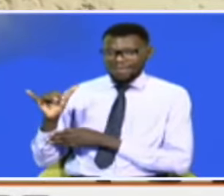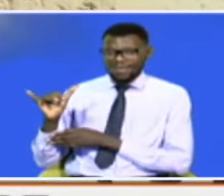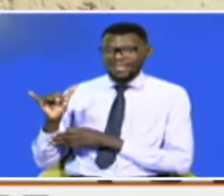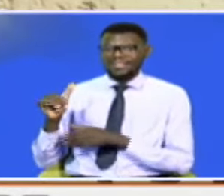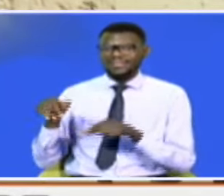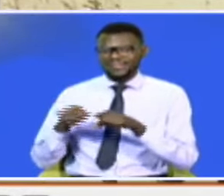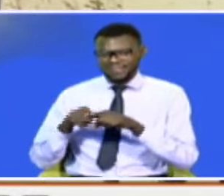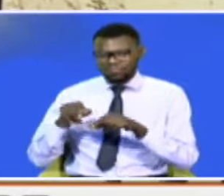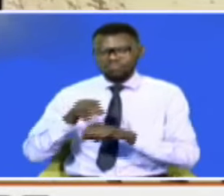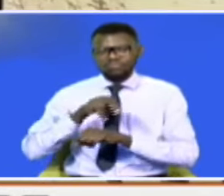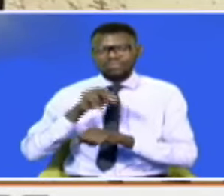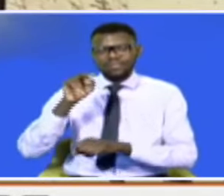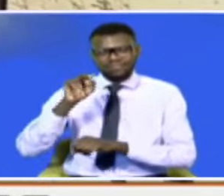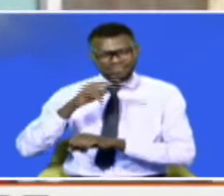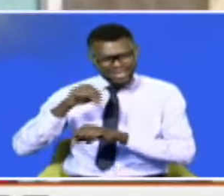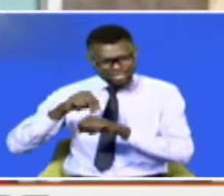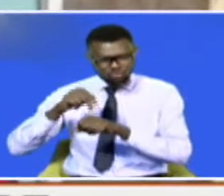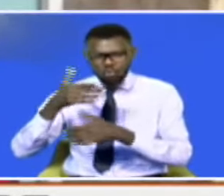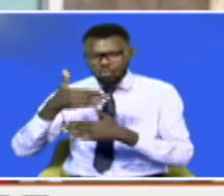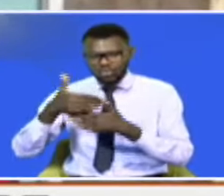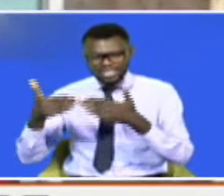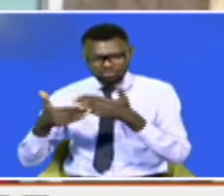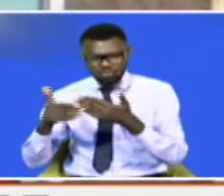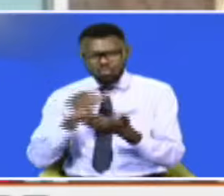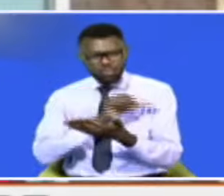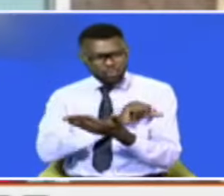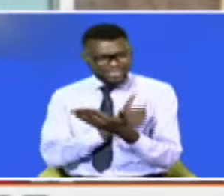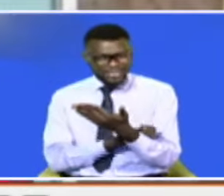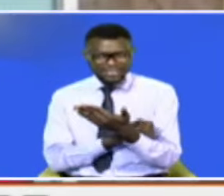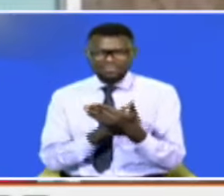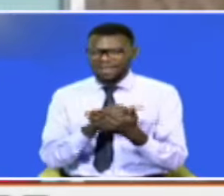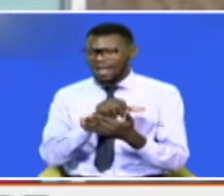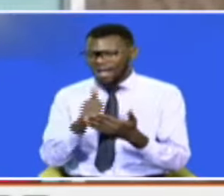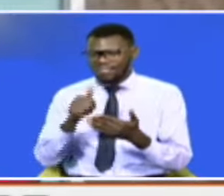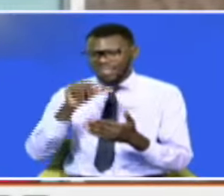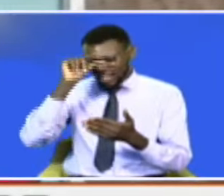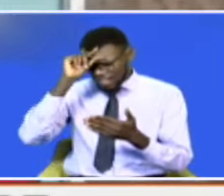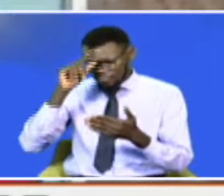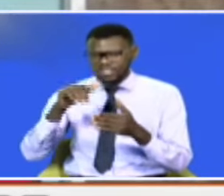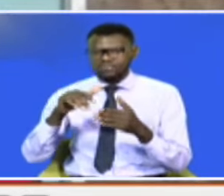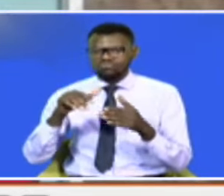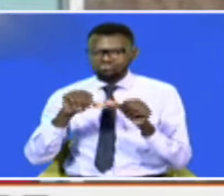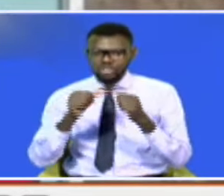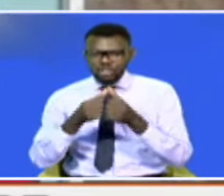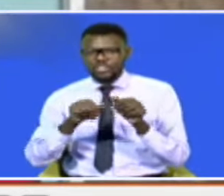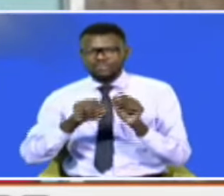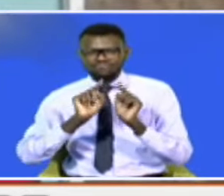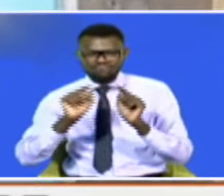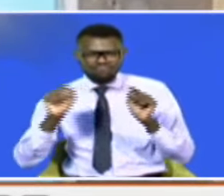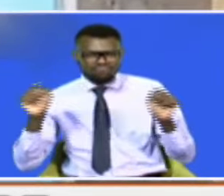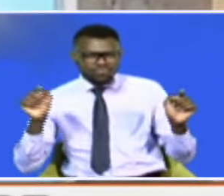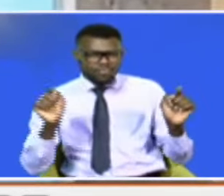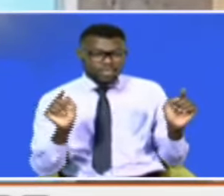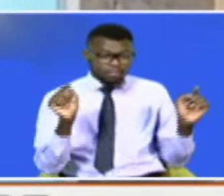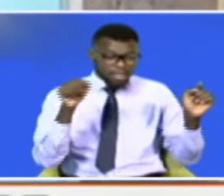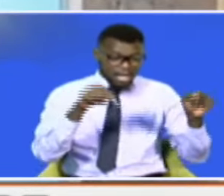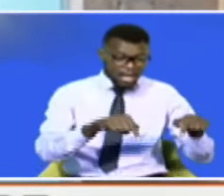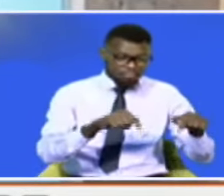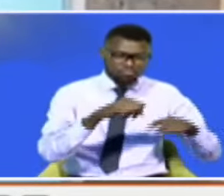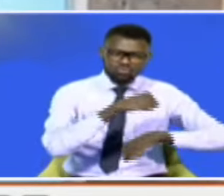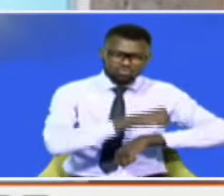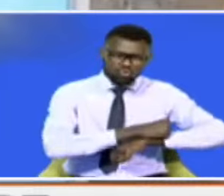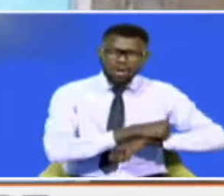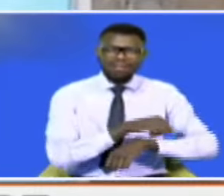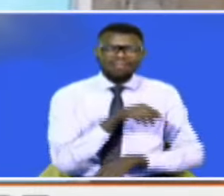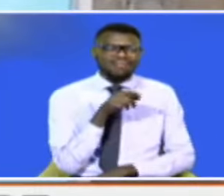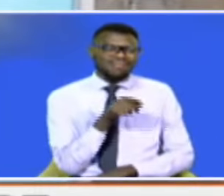the National Construction Authority and other government agencies, camped at the school, which is still being treated as a crime scene,